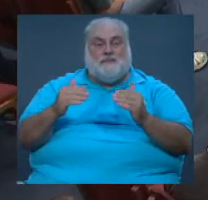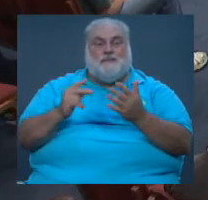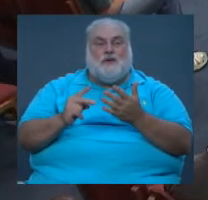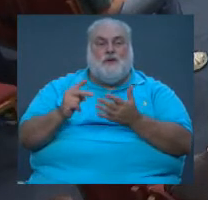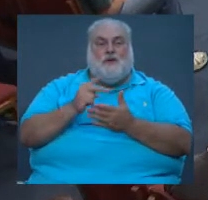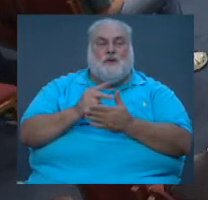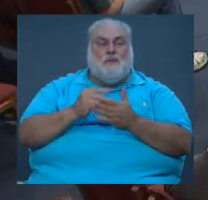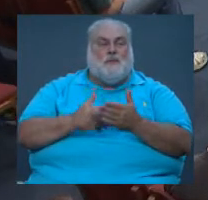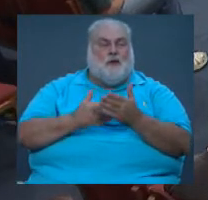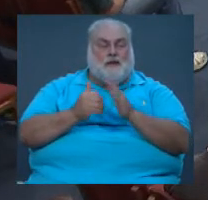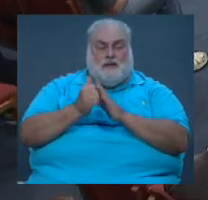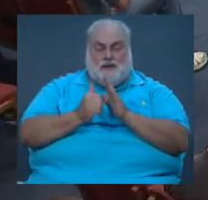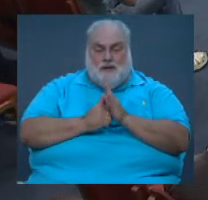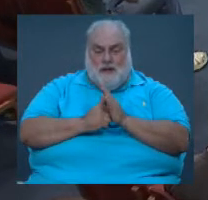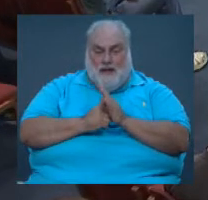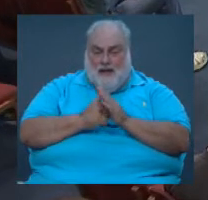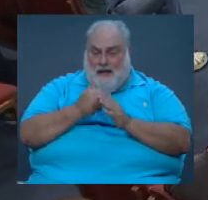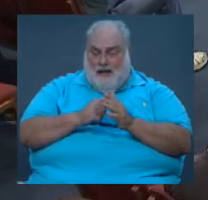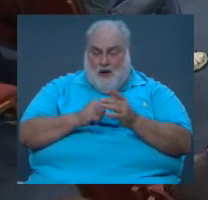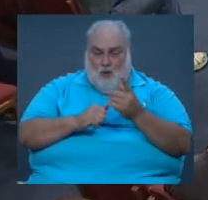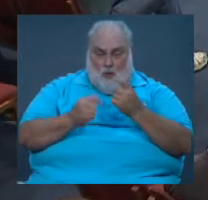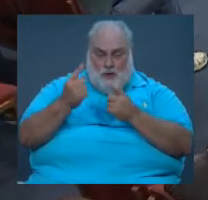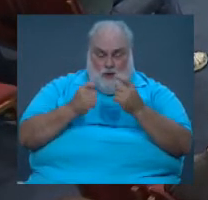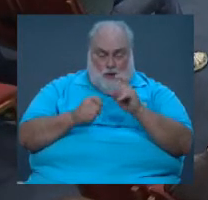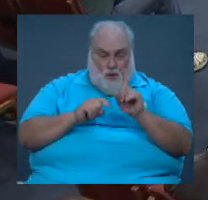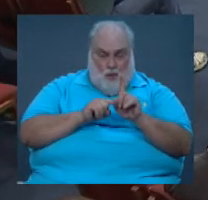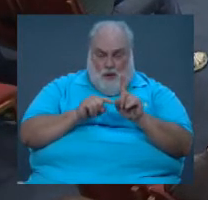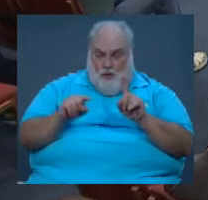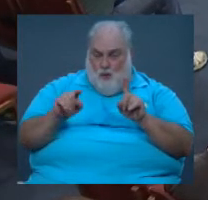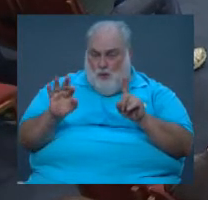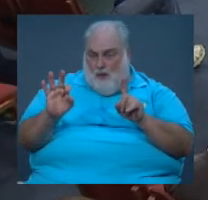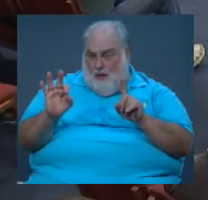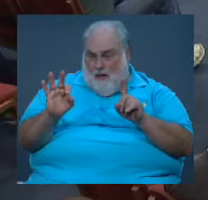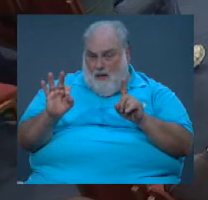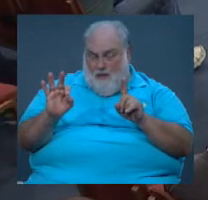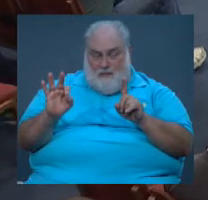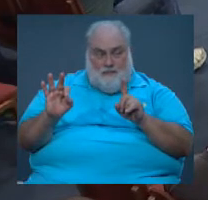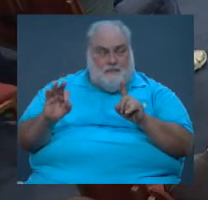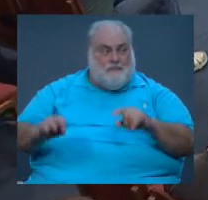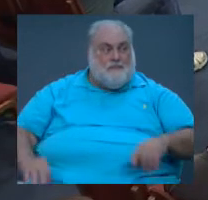the proposed agenda. Board members, are there any questions regarding items 1 through 9?